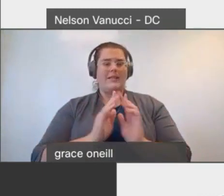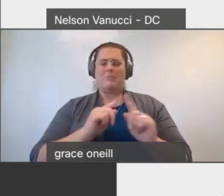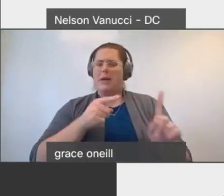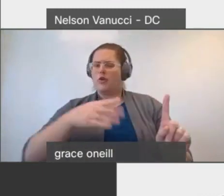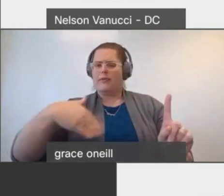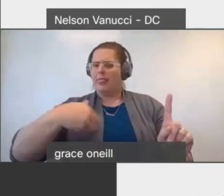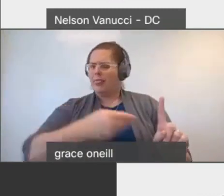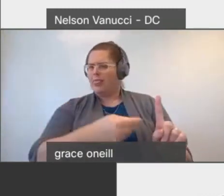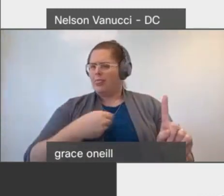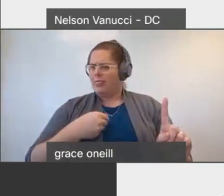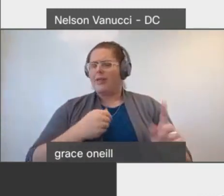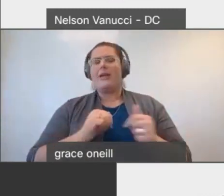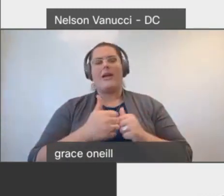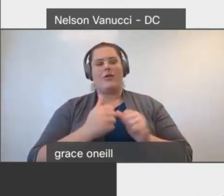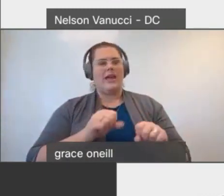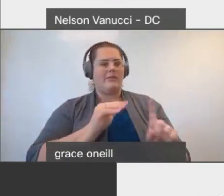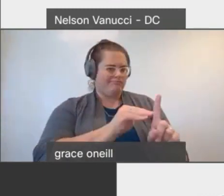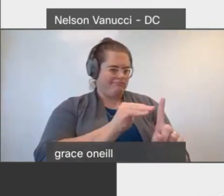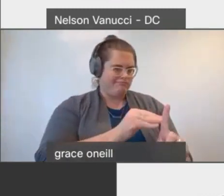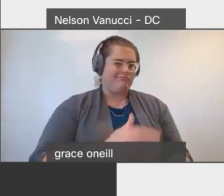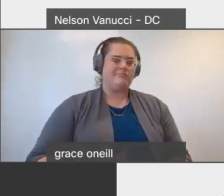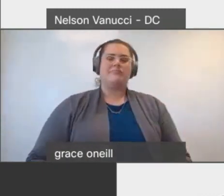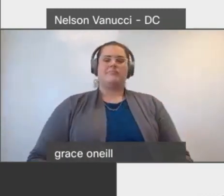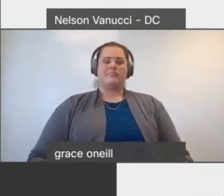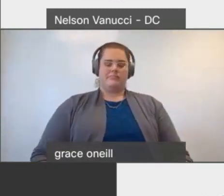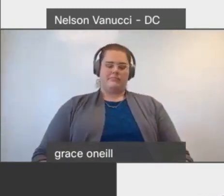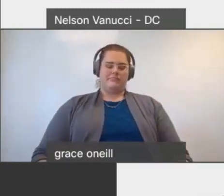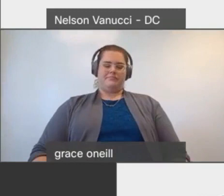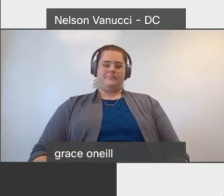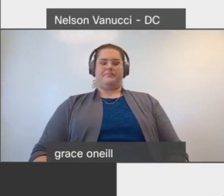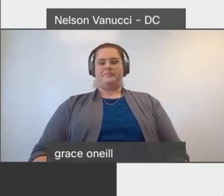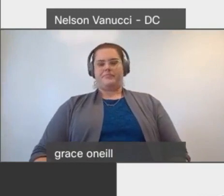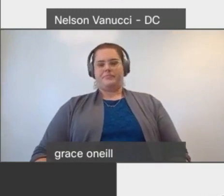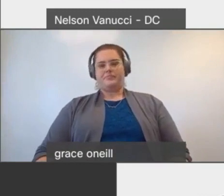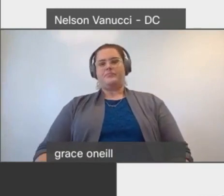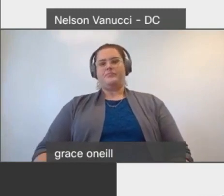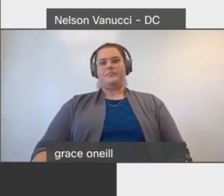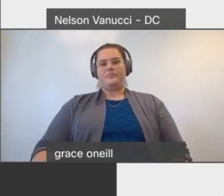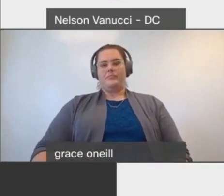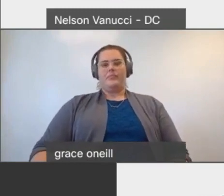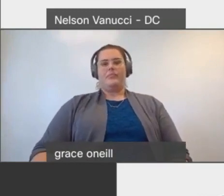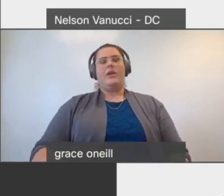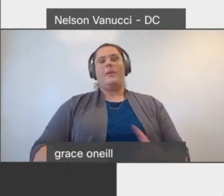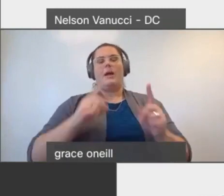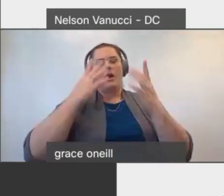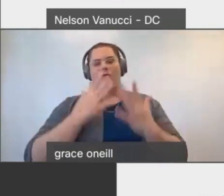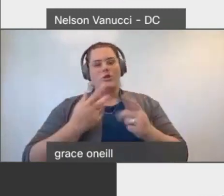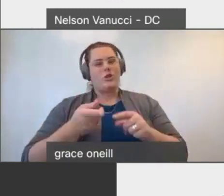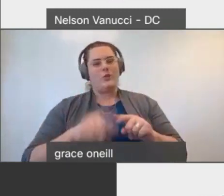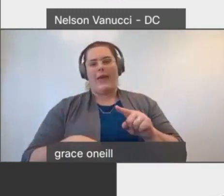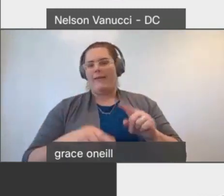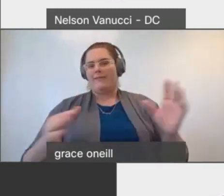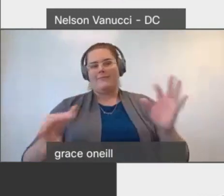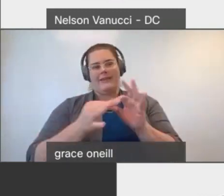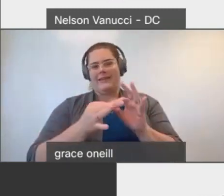I don't see that there's a way to link the individual to the agency they work for